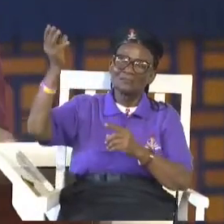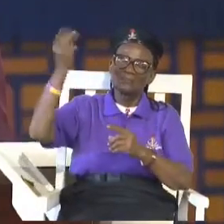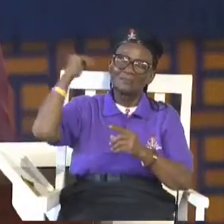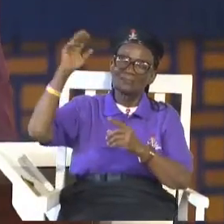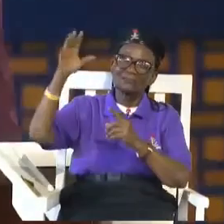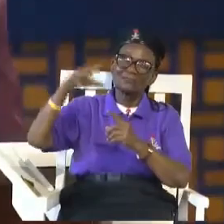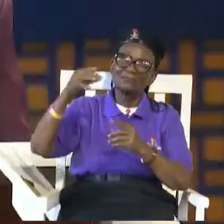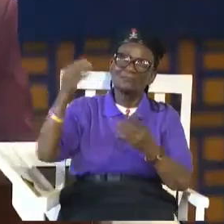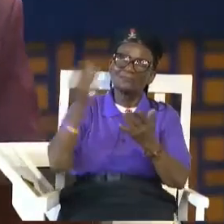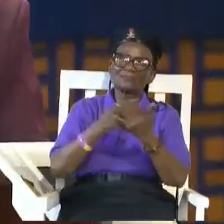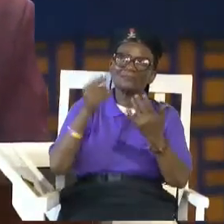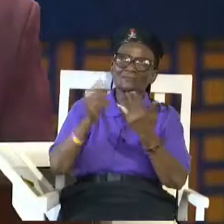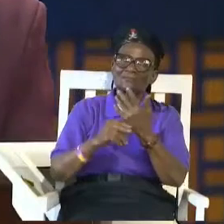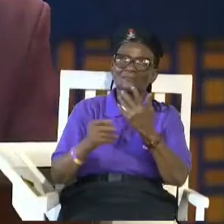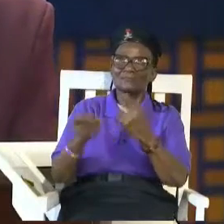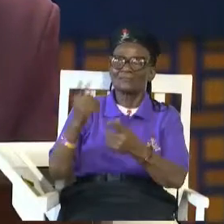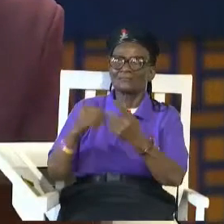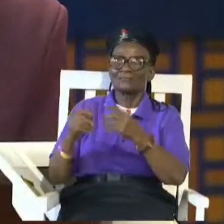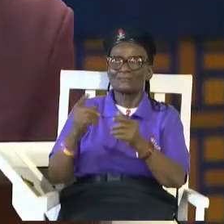first.